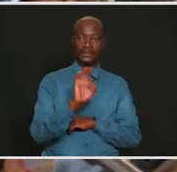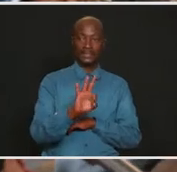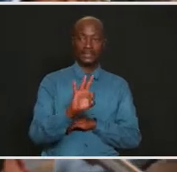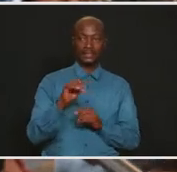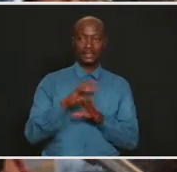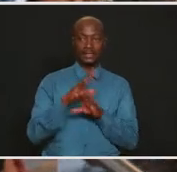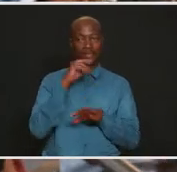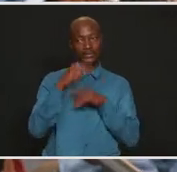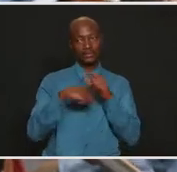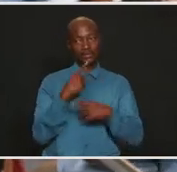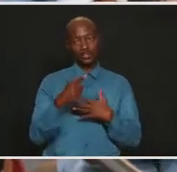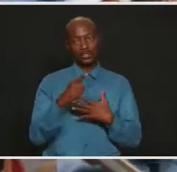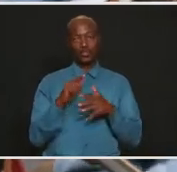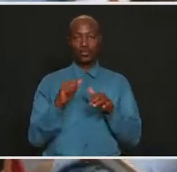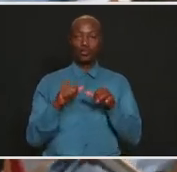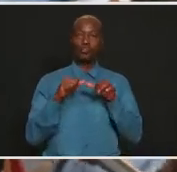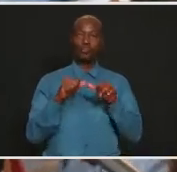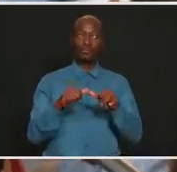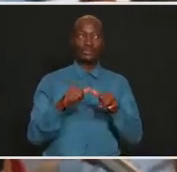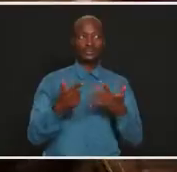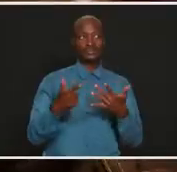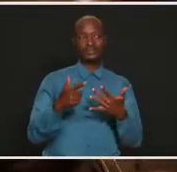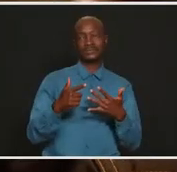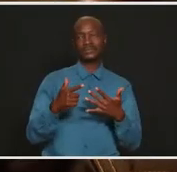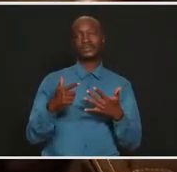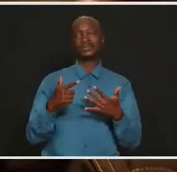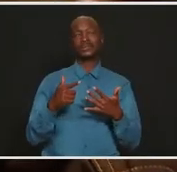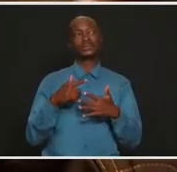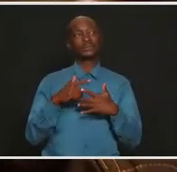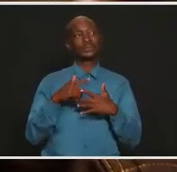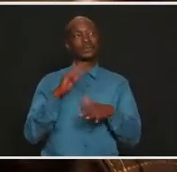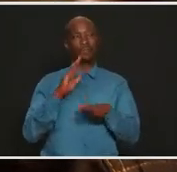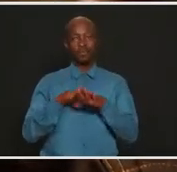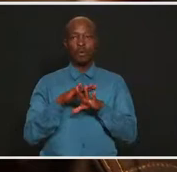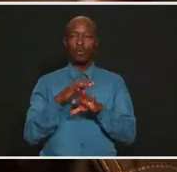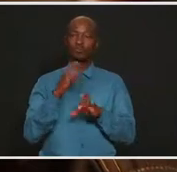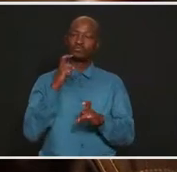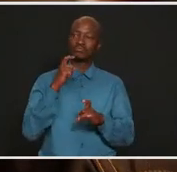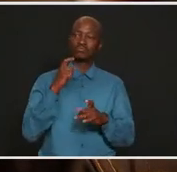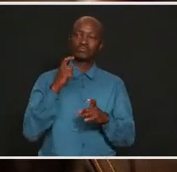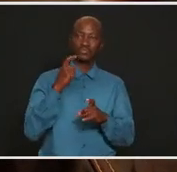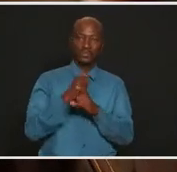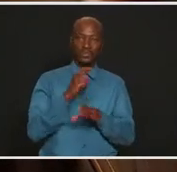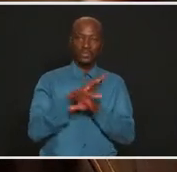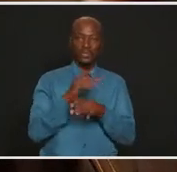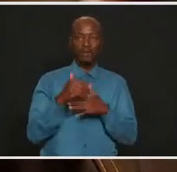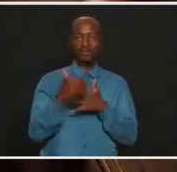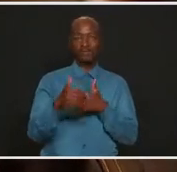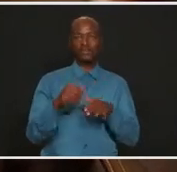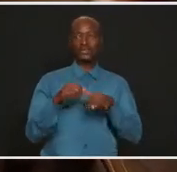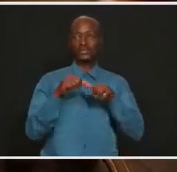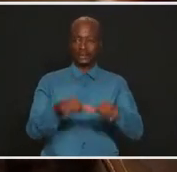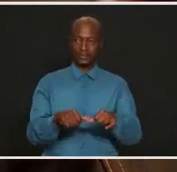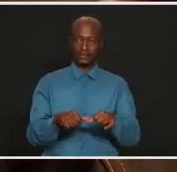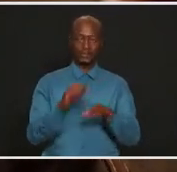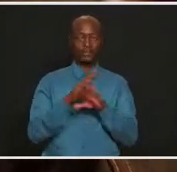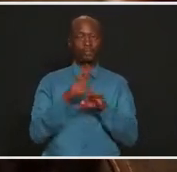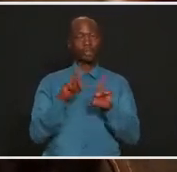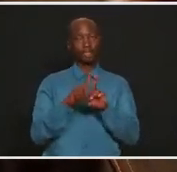to make right or compulsory it would put they put more strain on the already failing system